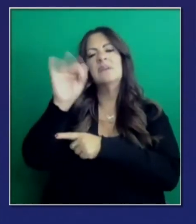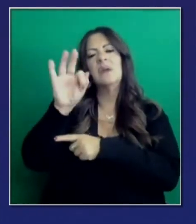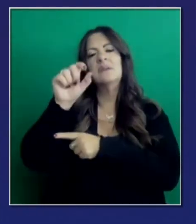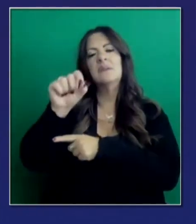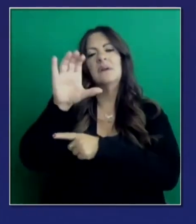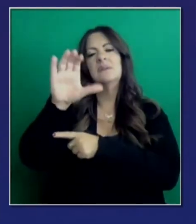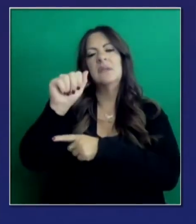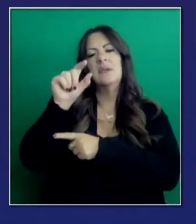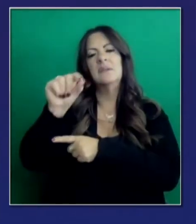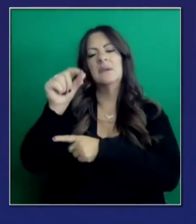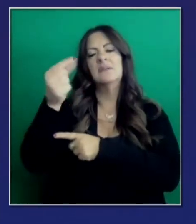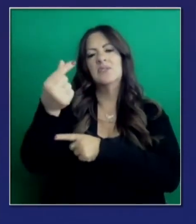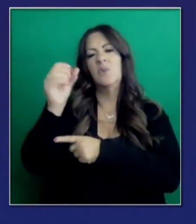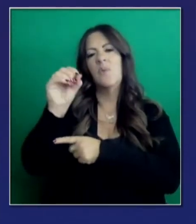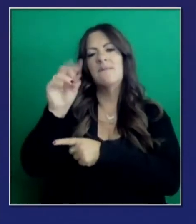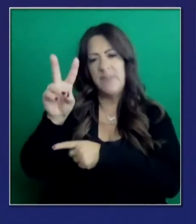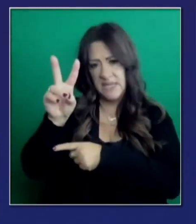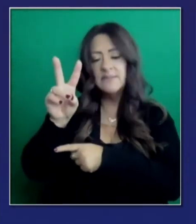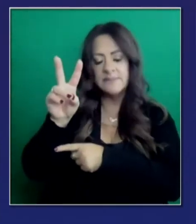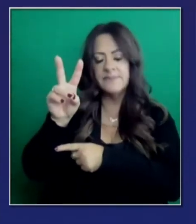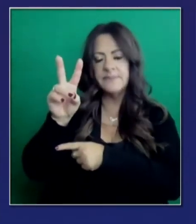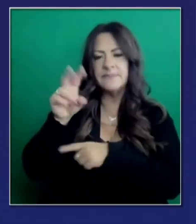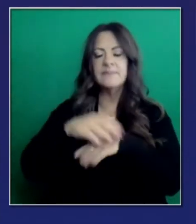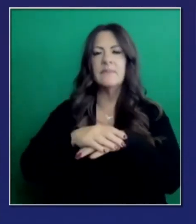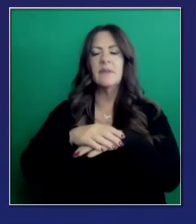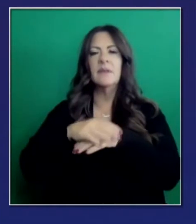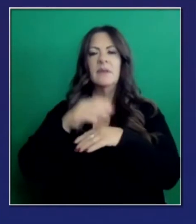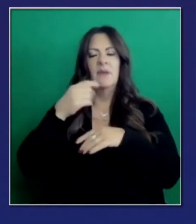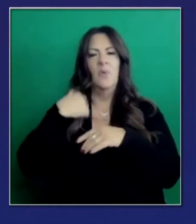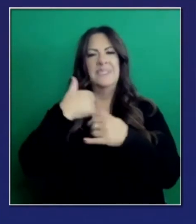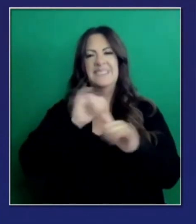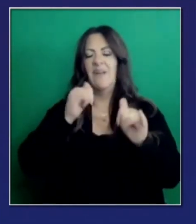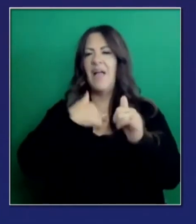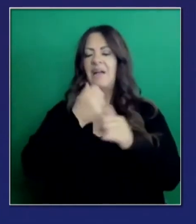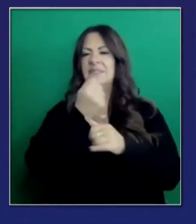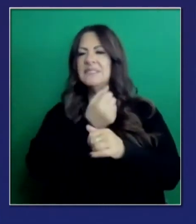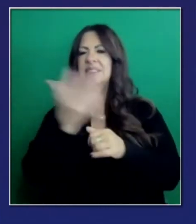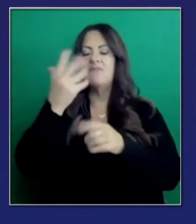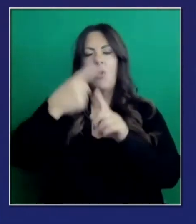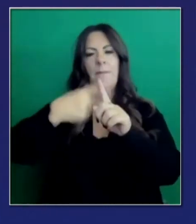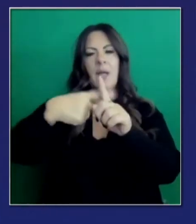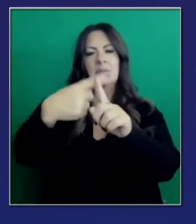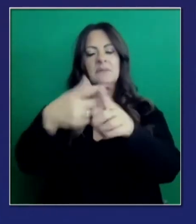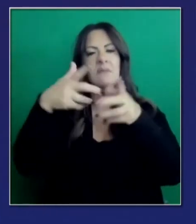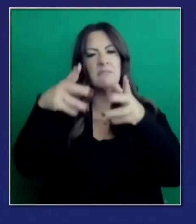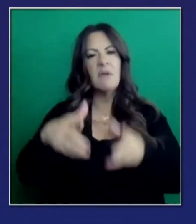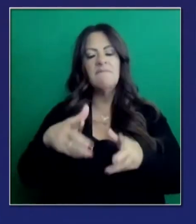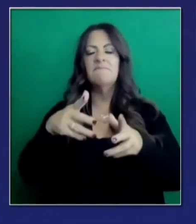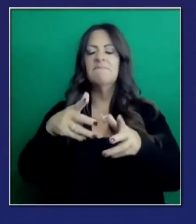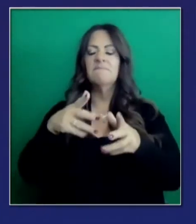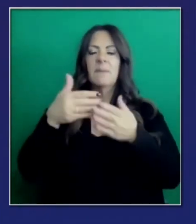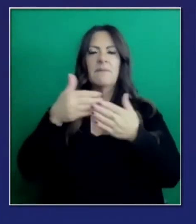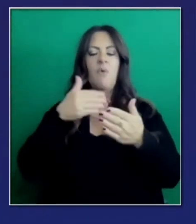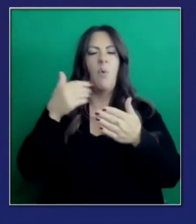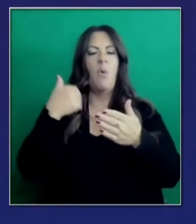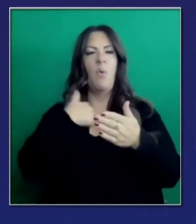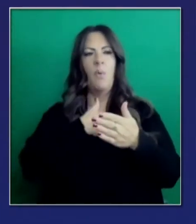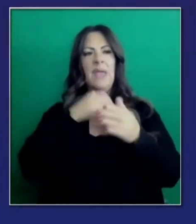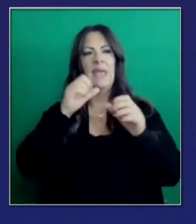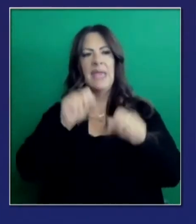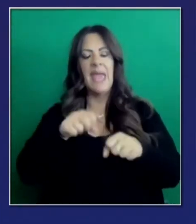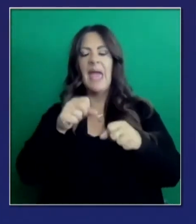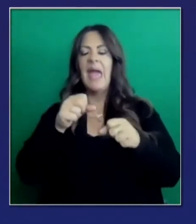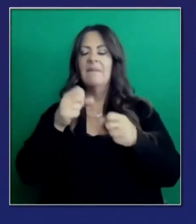the next number of months until we get to that herd immunity based upon the distribution